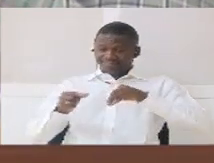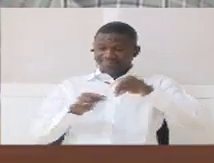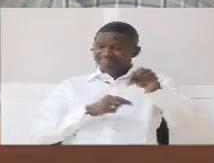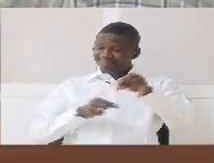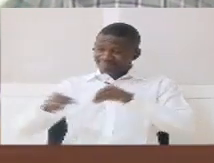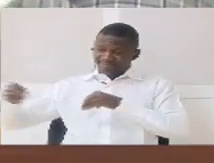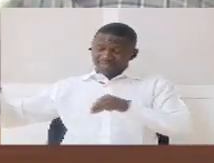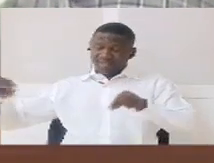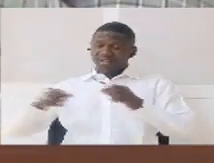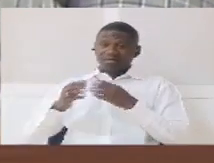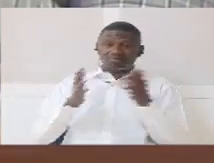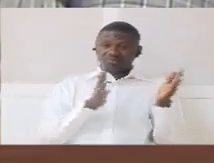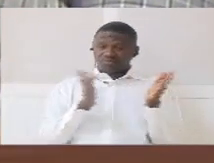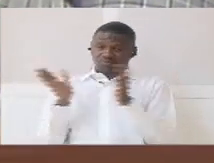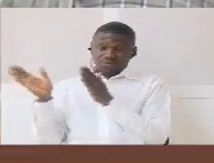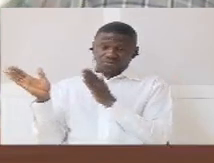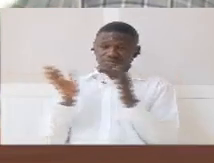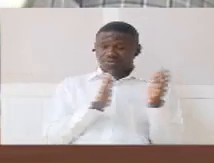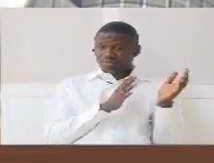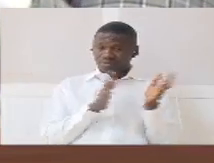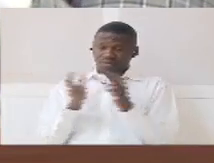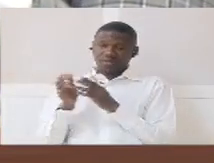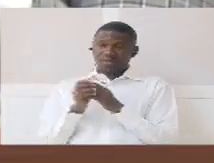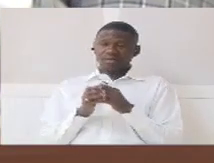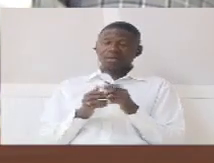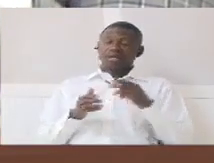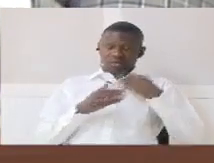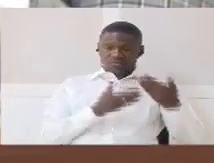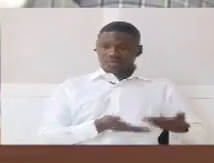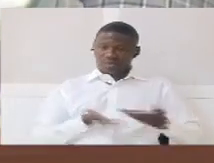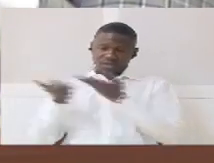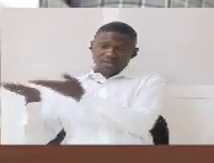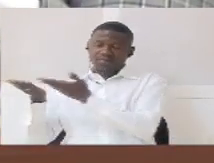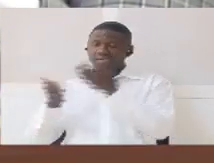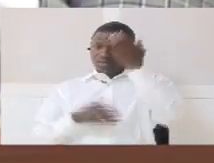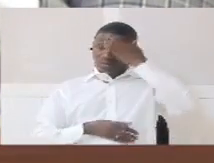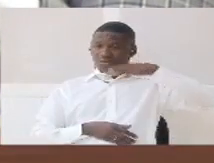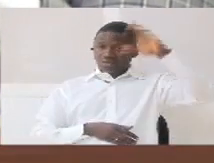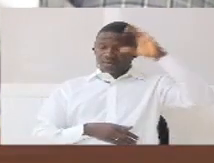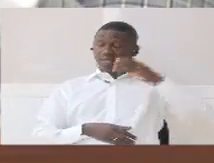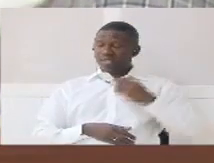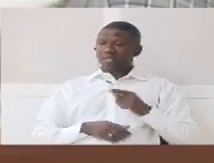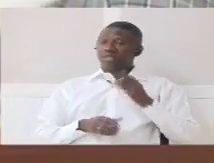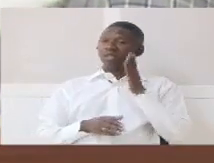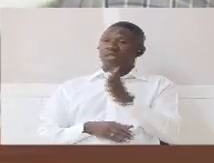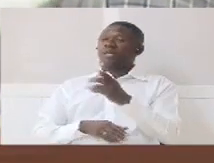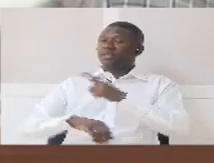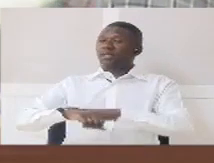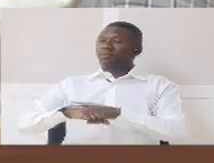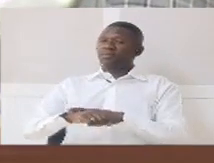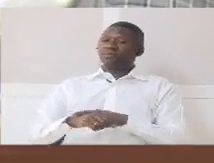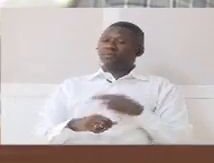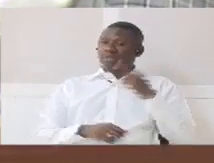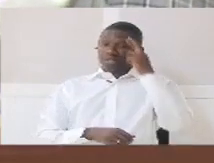ventilations and so forth. And that would be presented to the commission at the appropriate time for the purposes